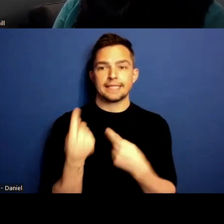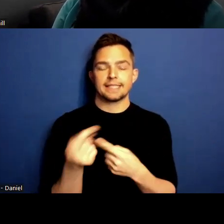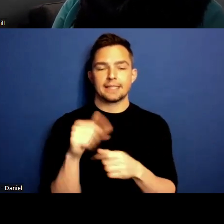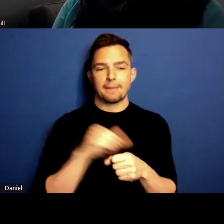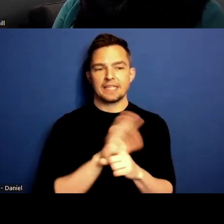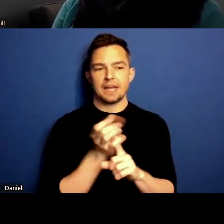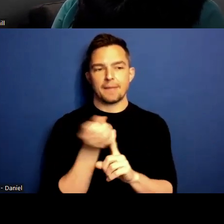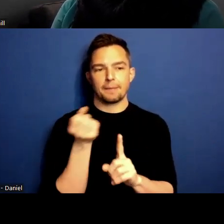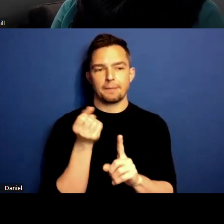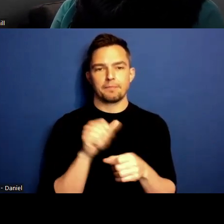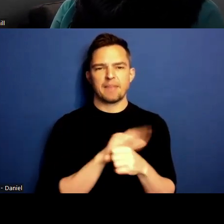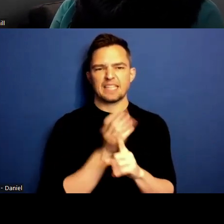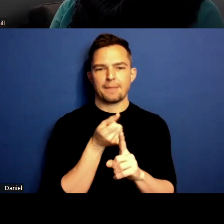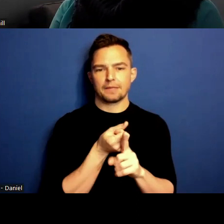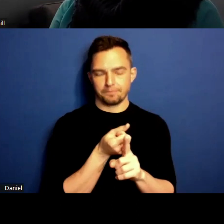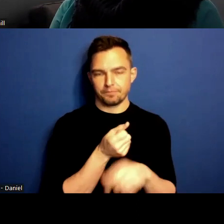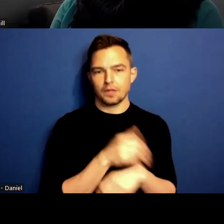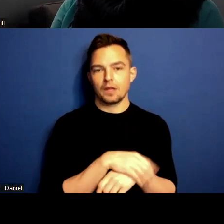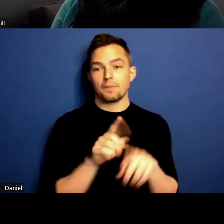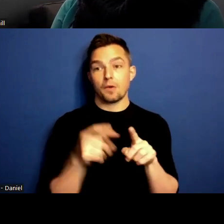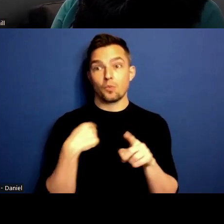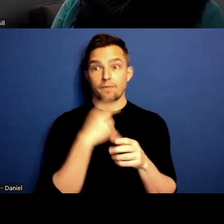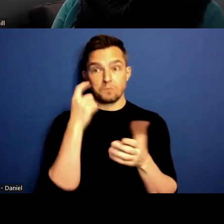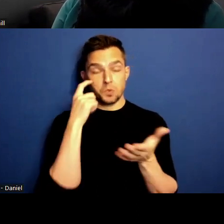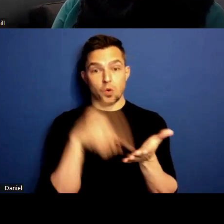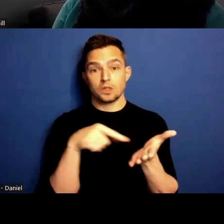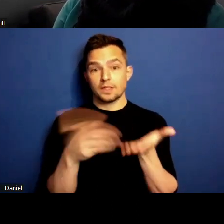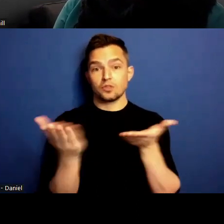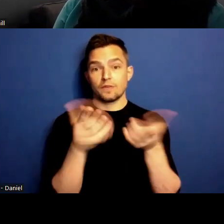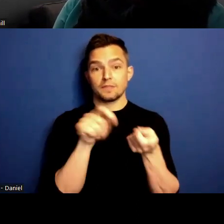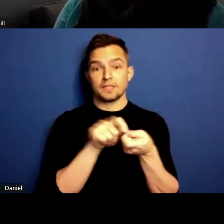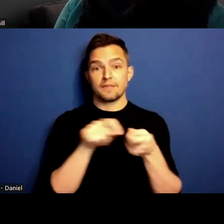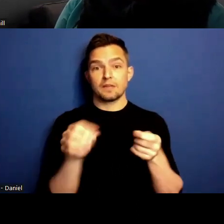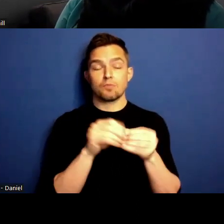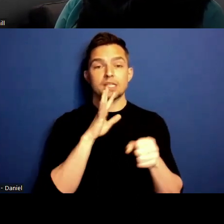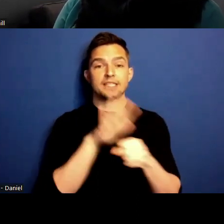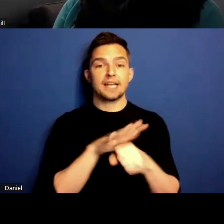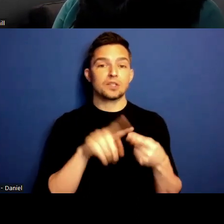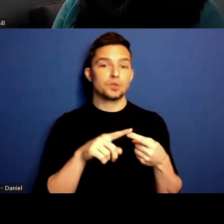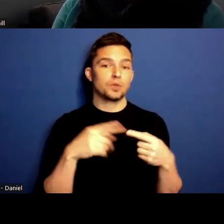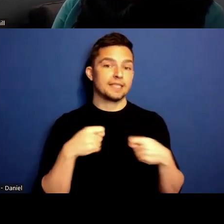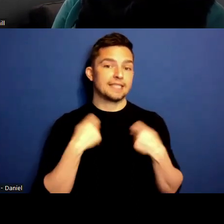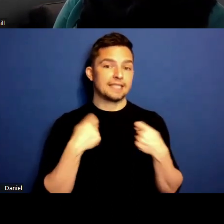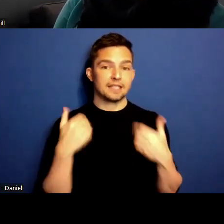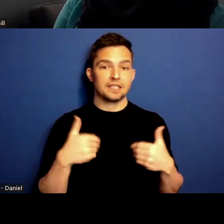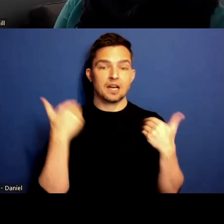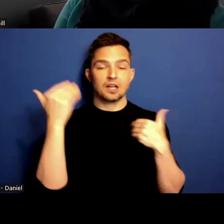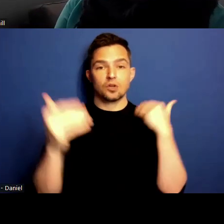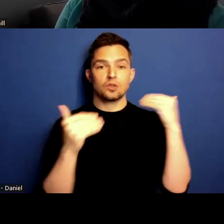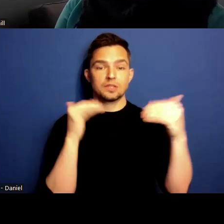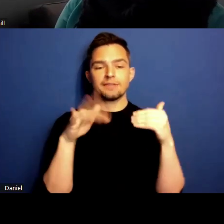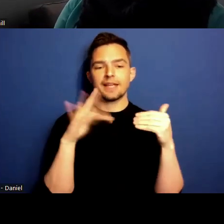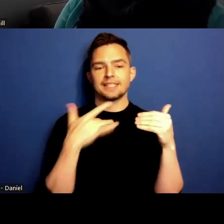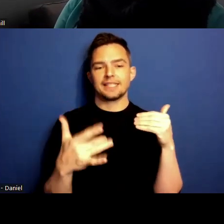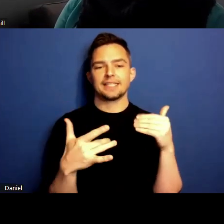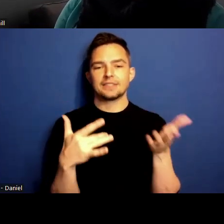pandemic. But we've really noticed that this service in particular that's more dedicated to teens and young adults does tend to have